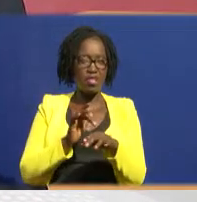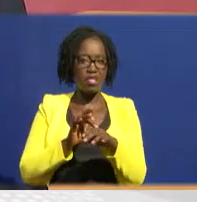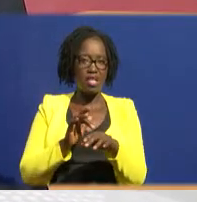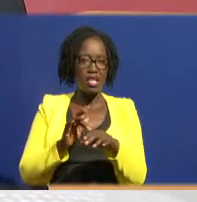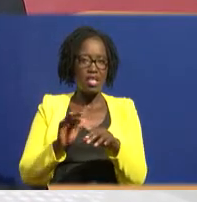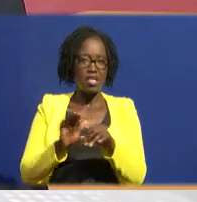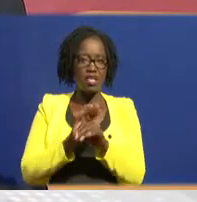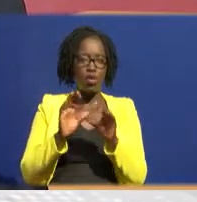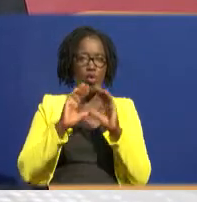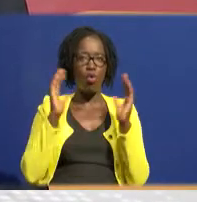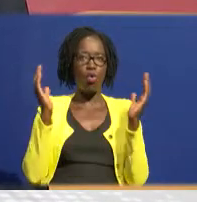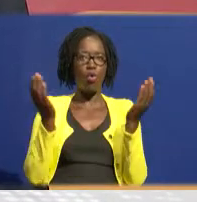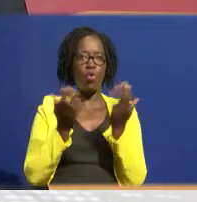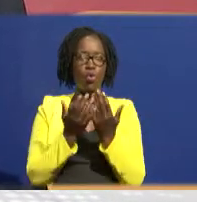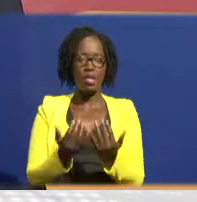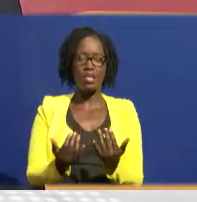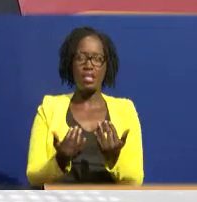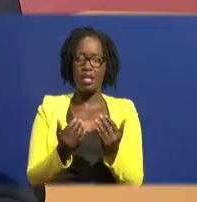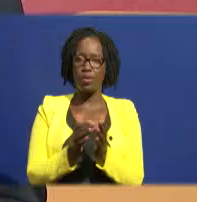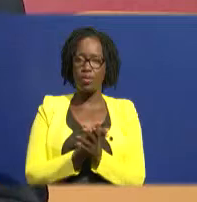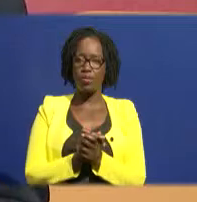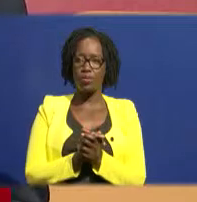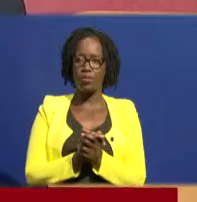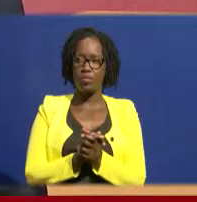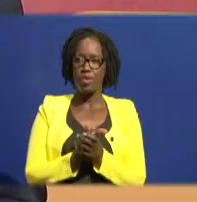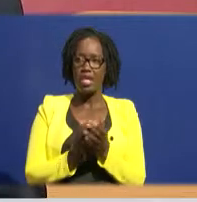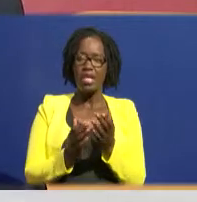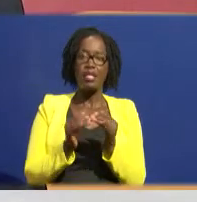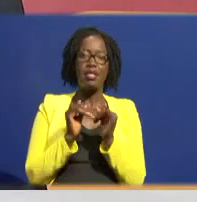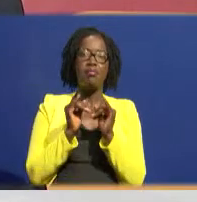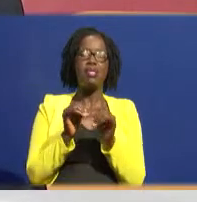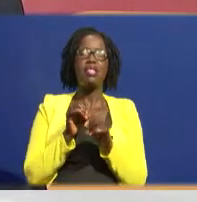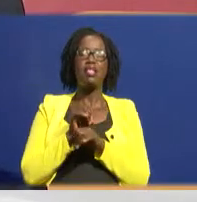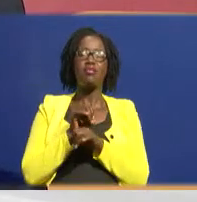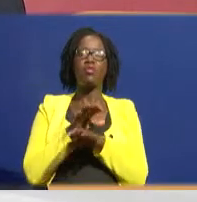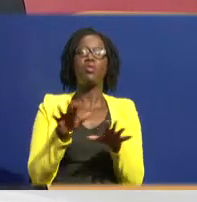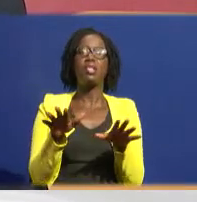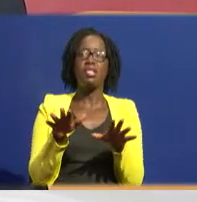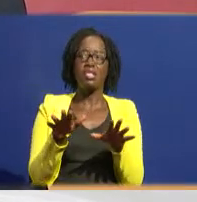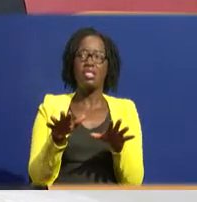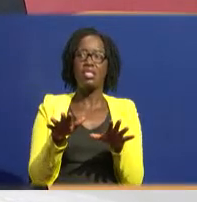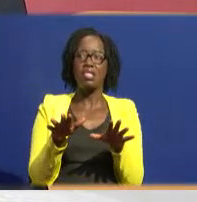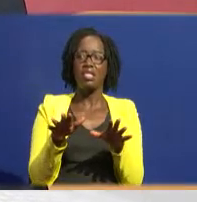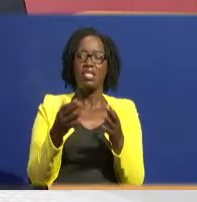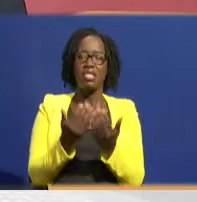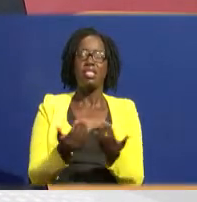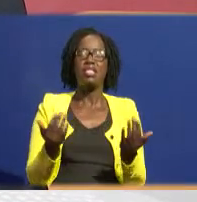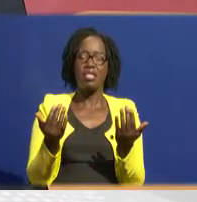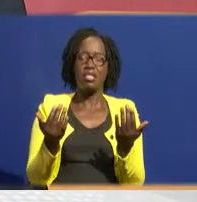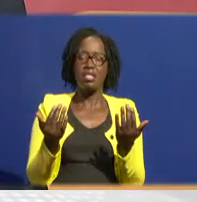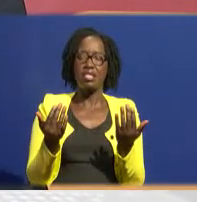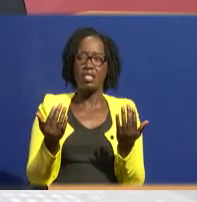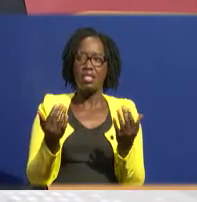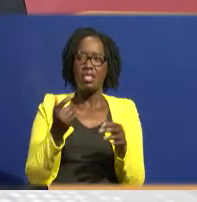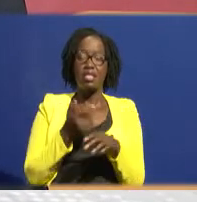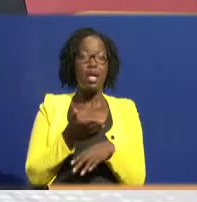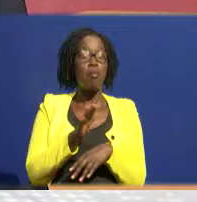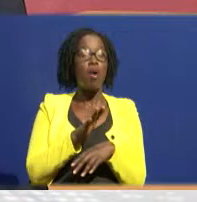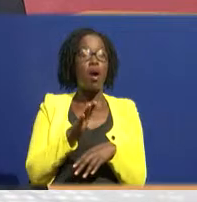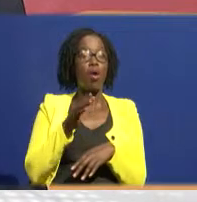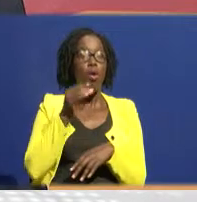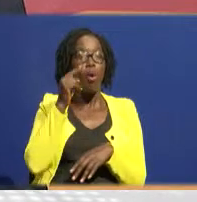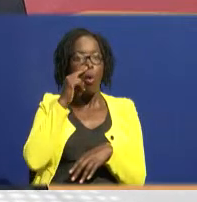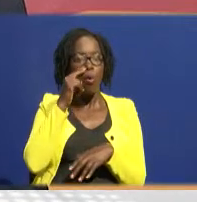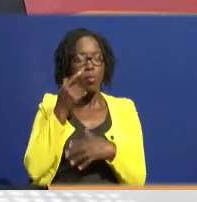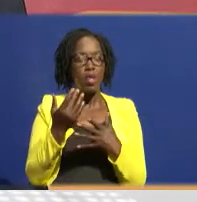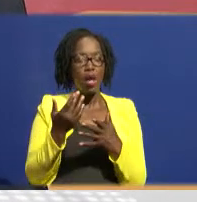whole global now is the media influence. You know, these our children, when they go back home, like